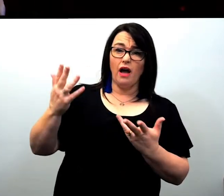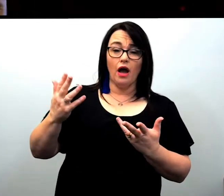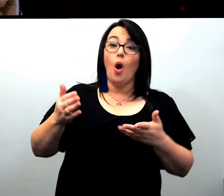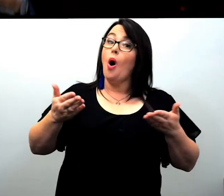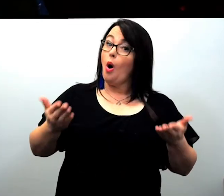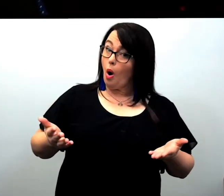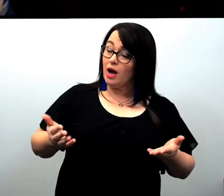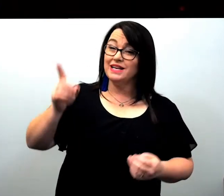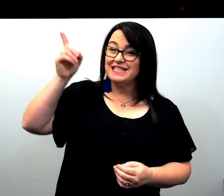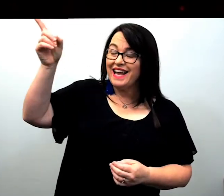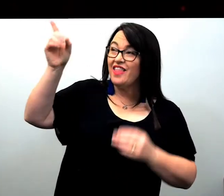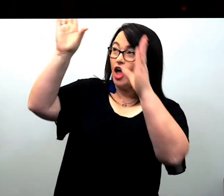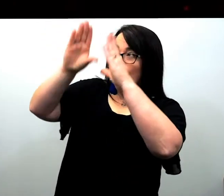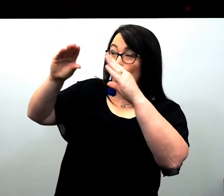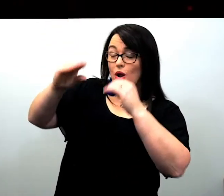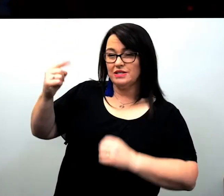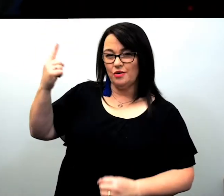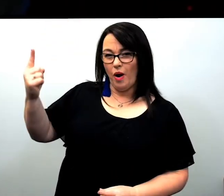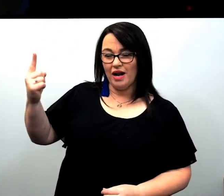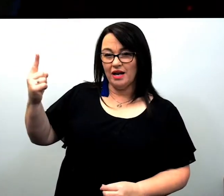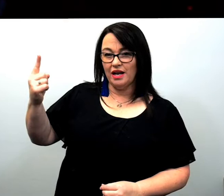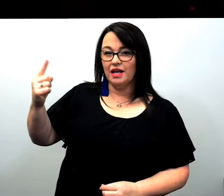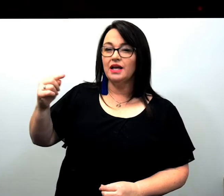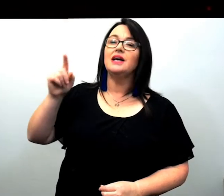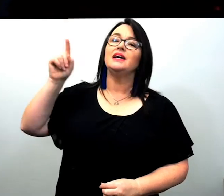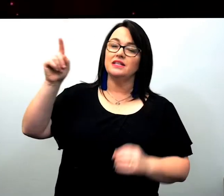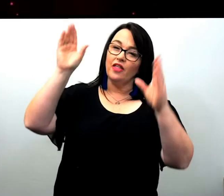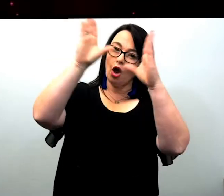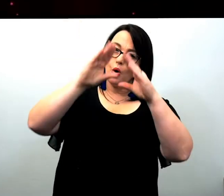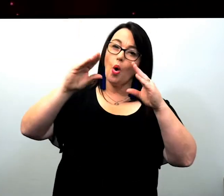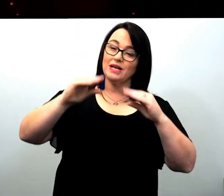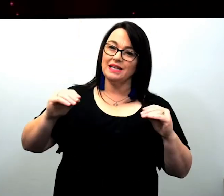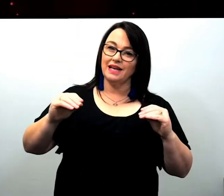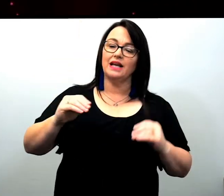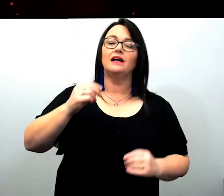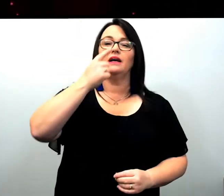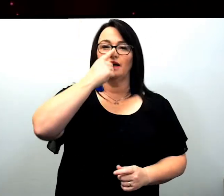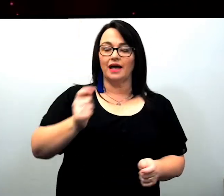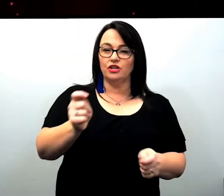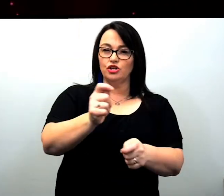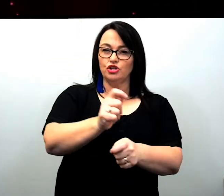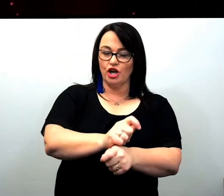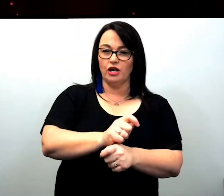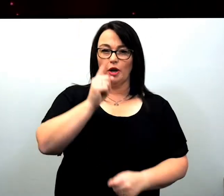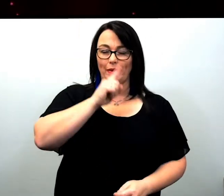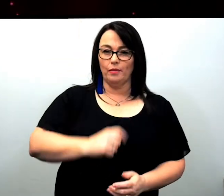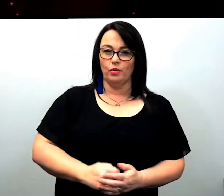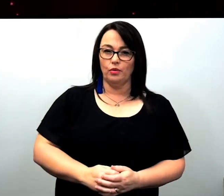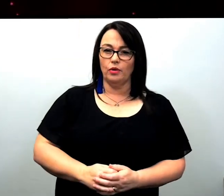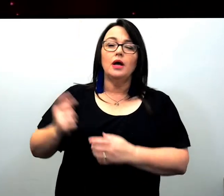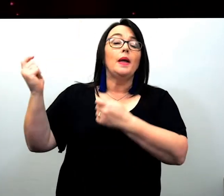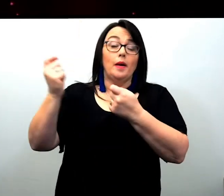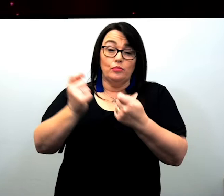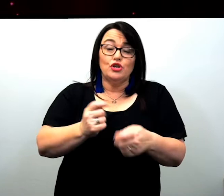the anointing is what changes people. You see, the anointing brings healing.